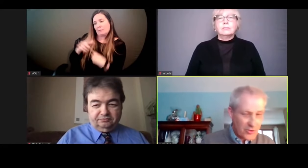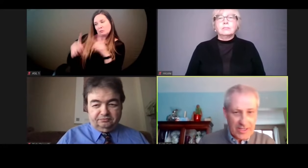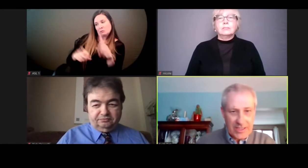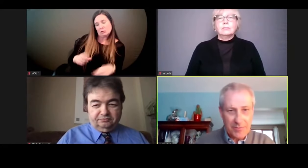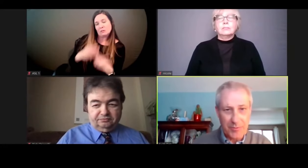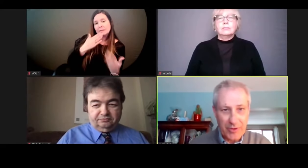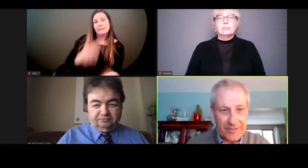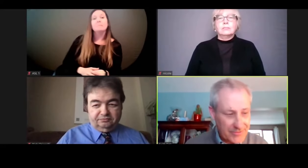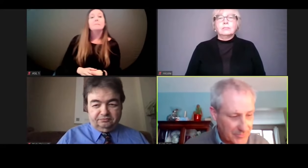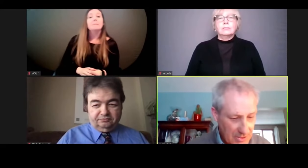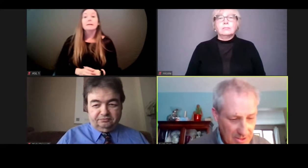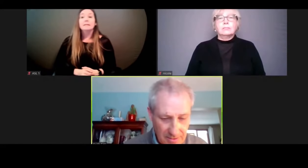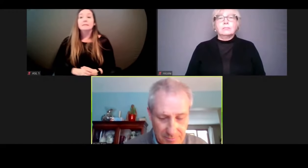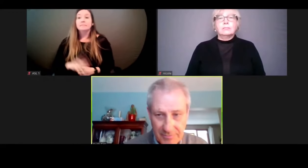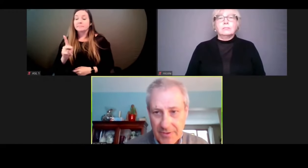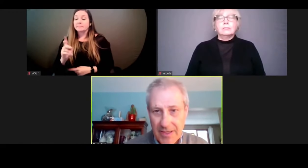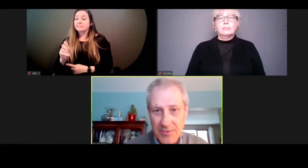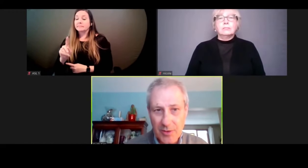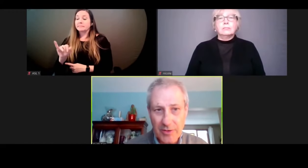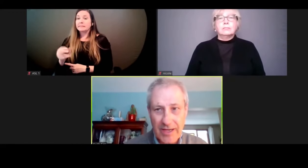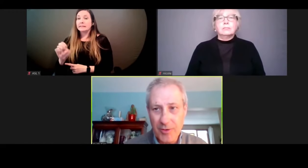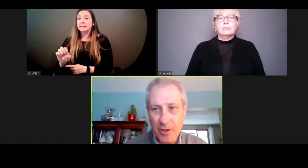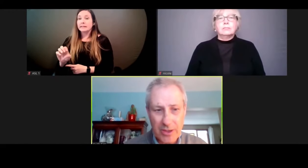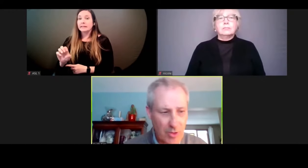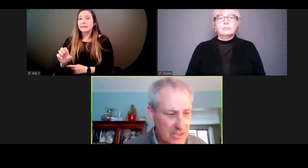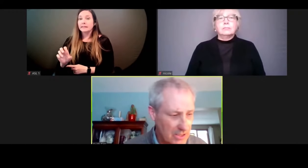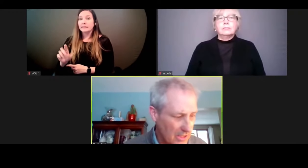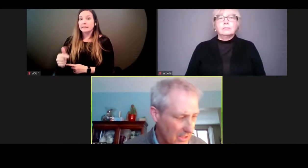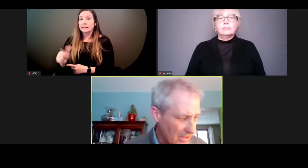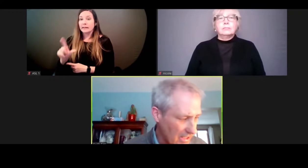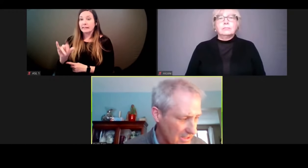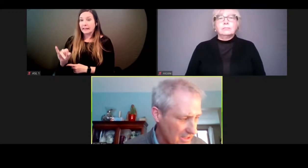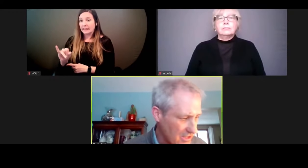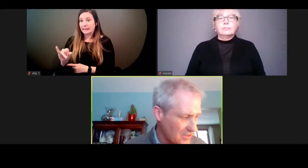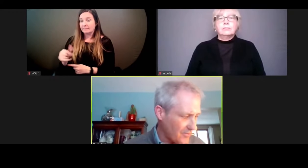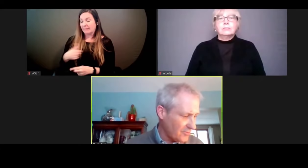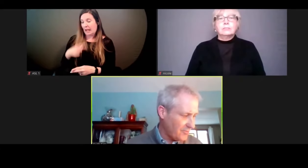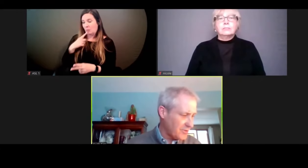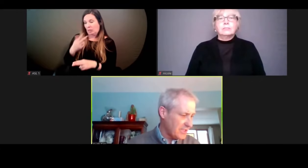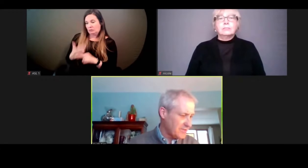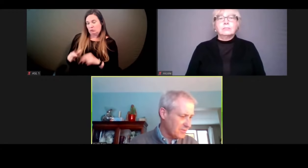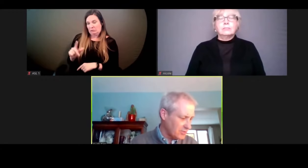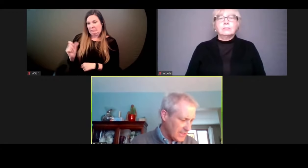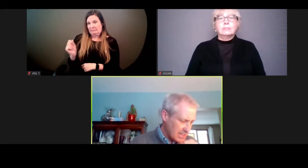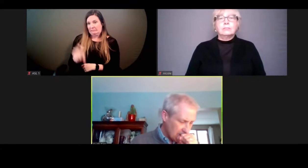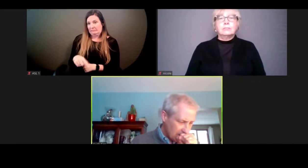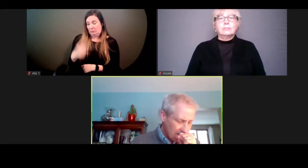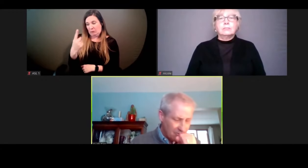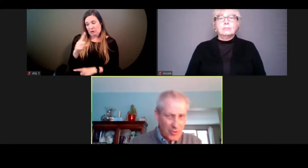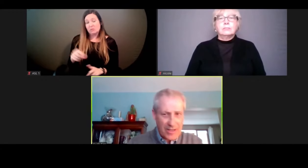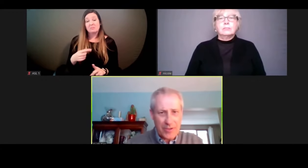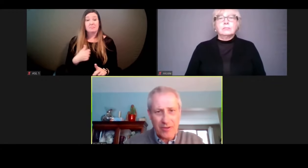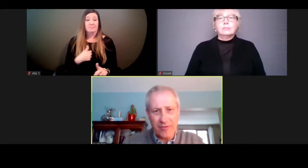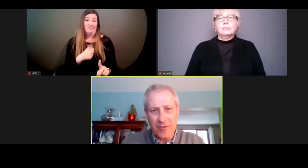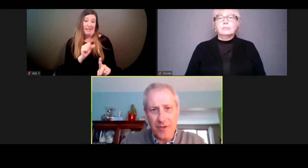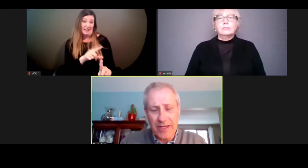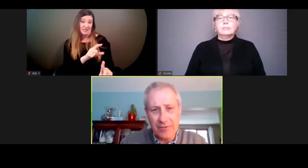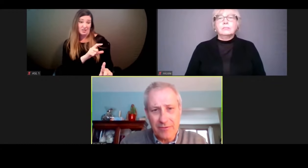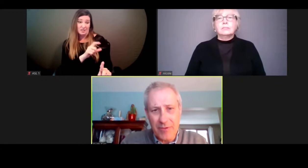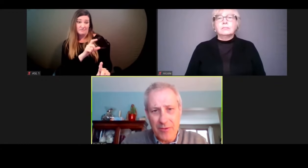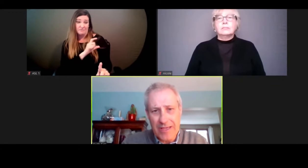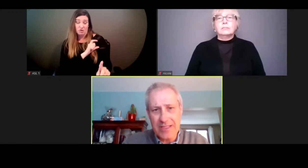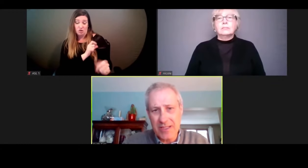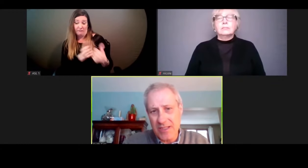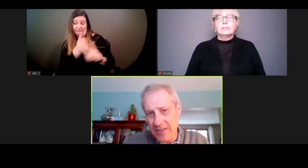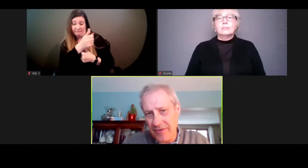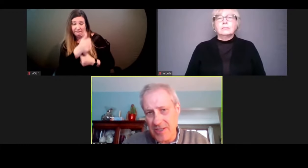I'll try and keep it brief as we only have the one question. I guess this is for Chief Swoley. What I'm hearing from